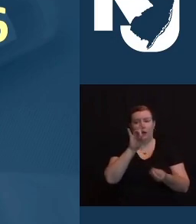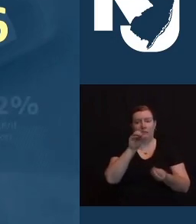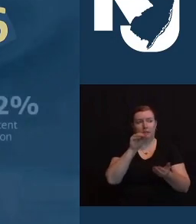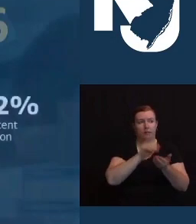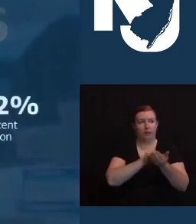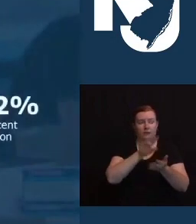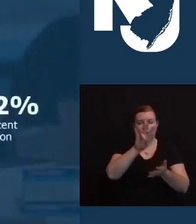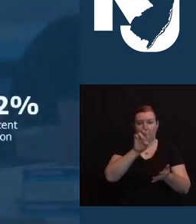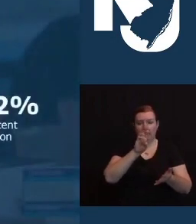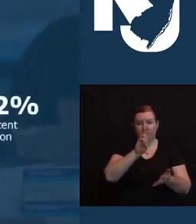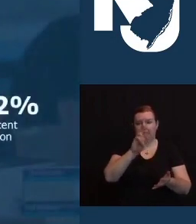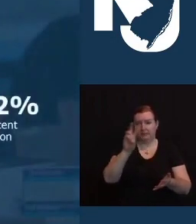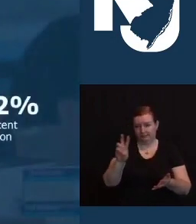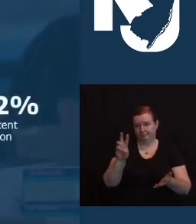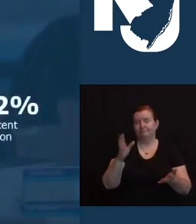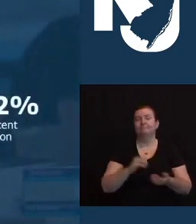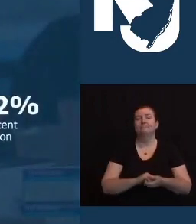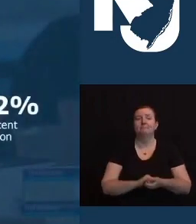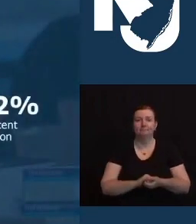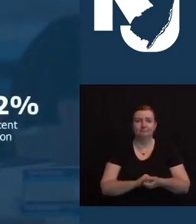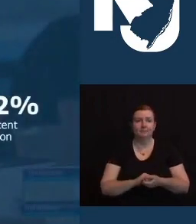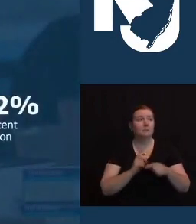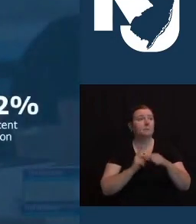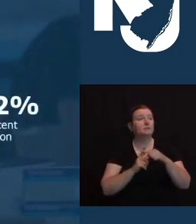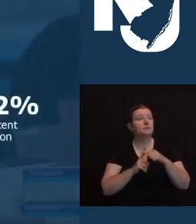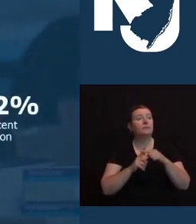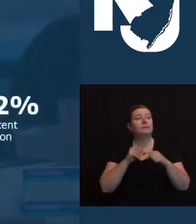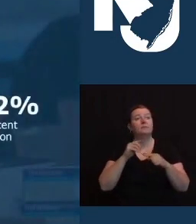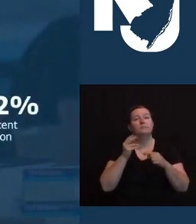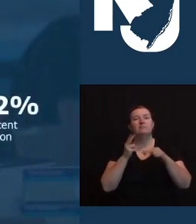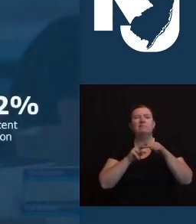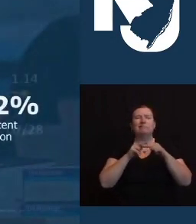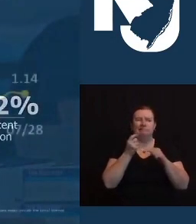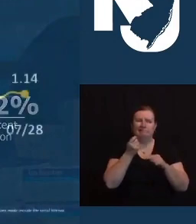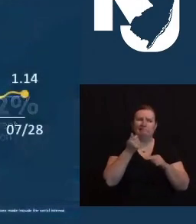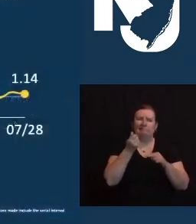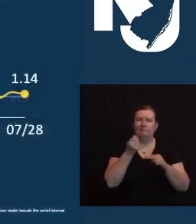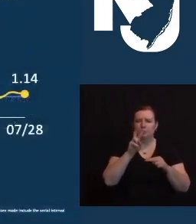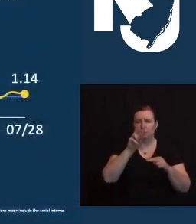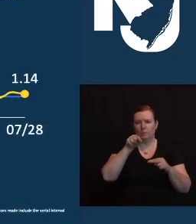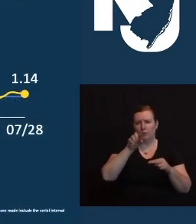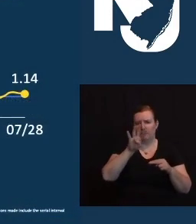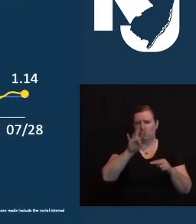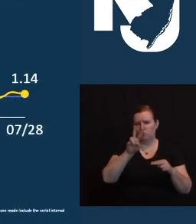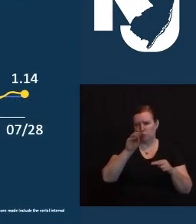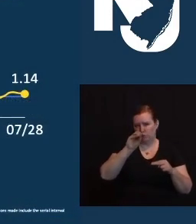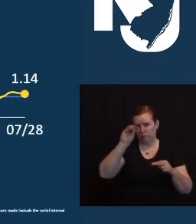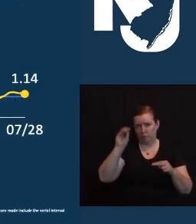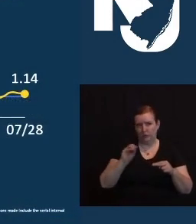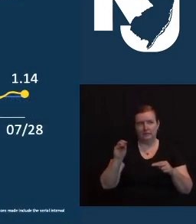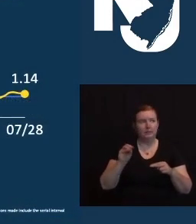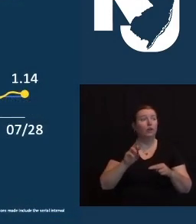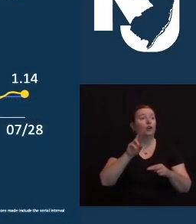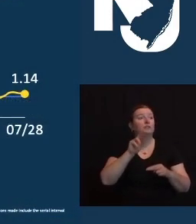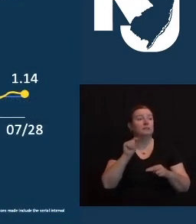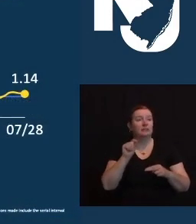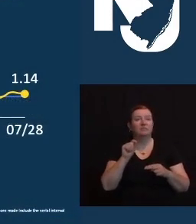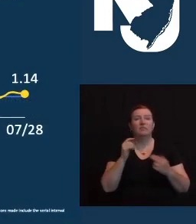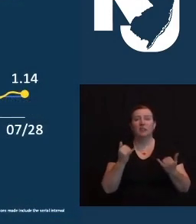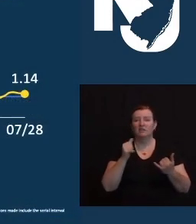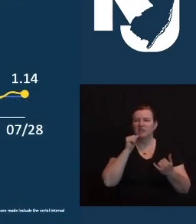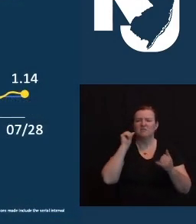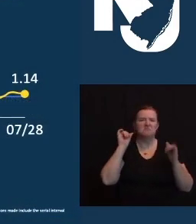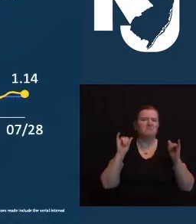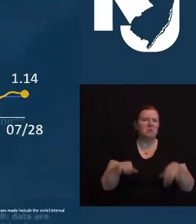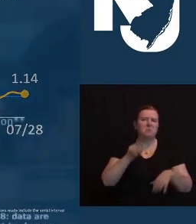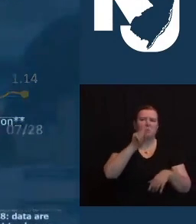180,766. Daily positivity is up a bit, 2.42%. Rate of transmission stays where it was yesterday, Judy, at